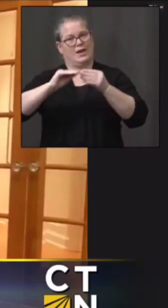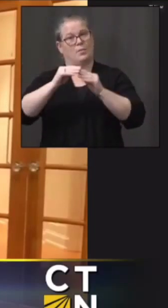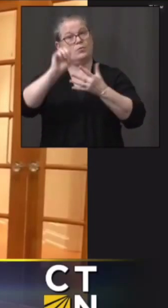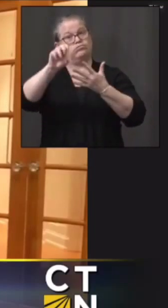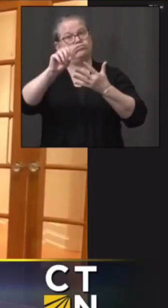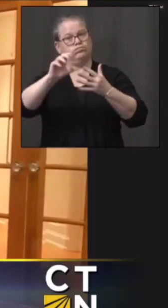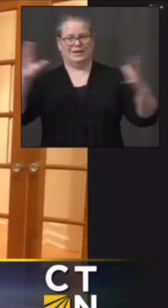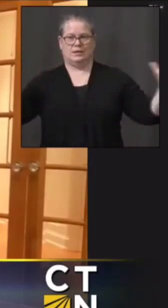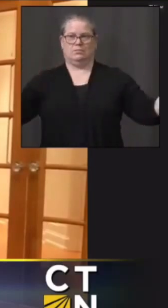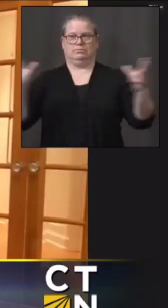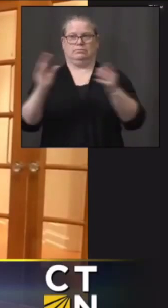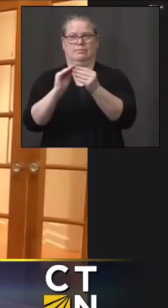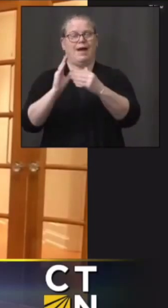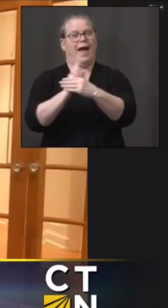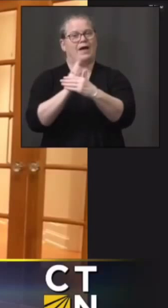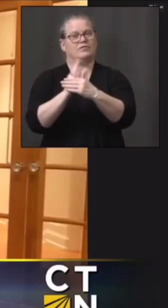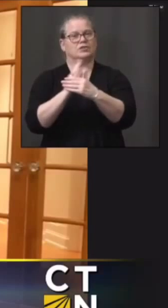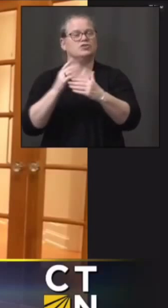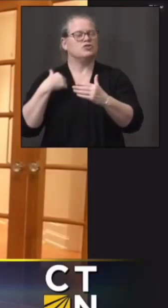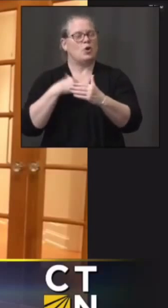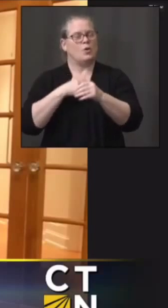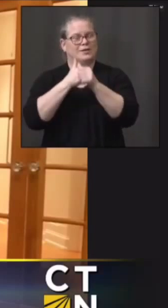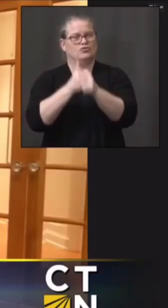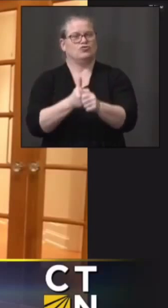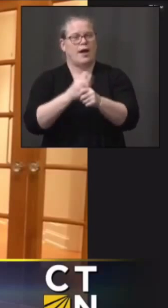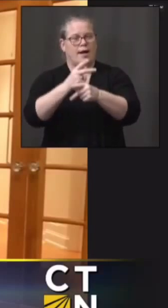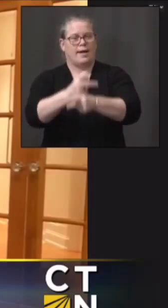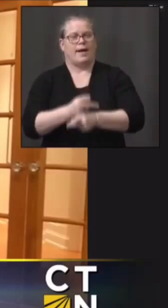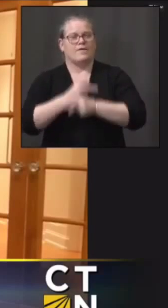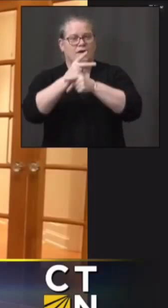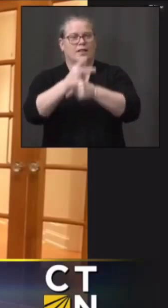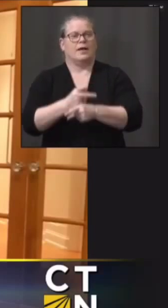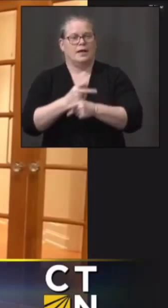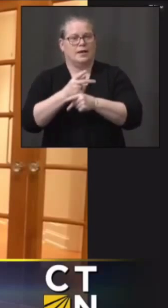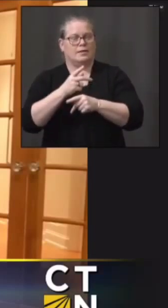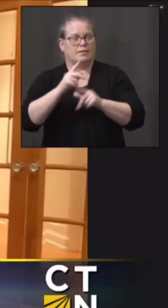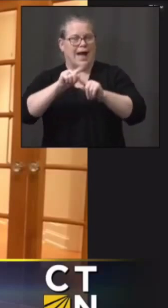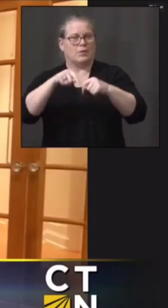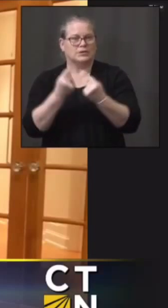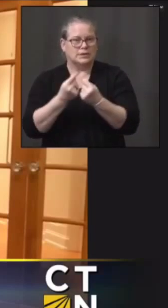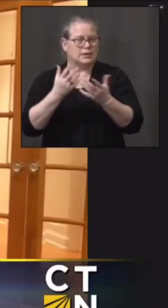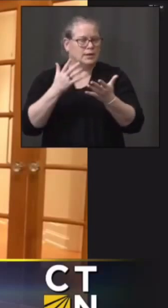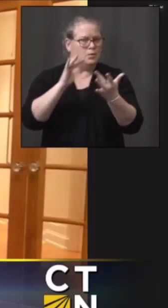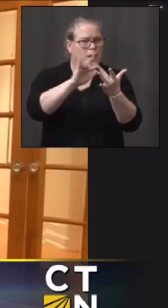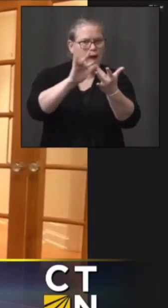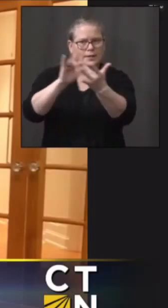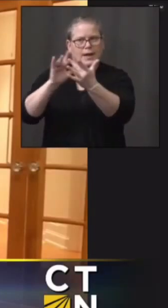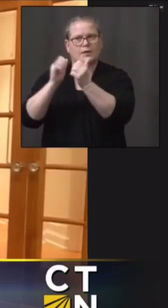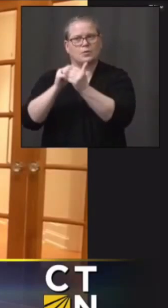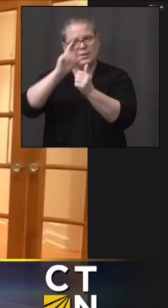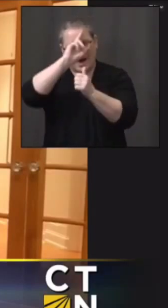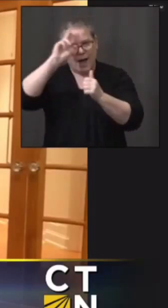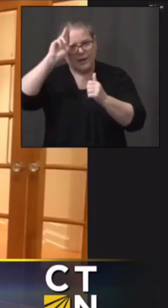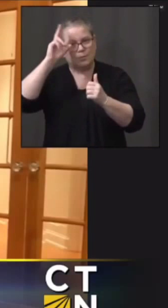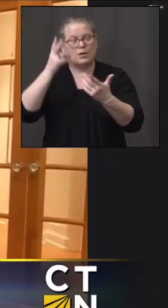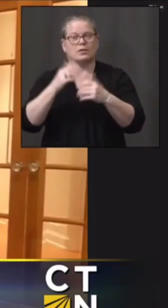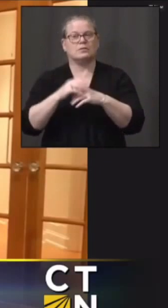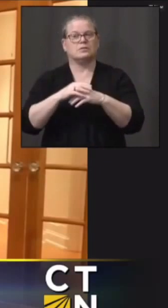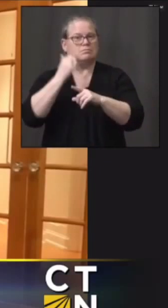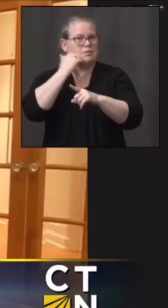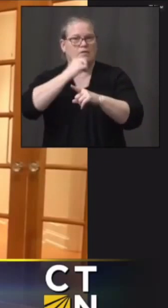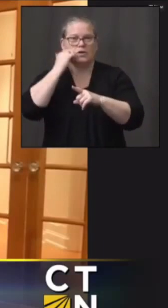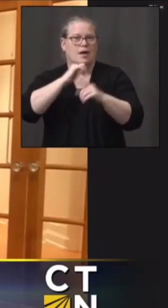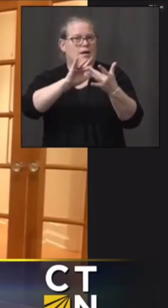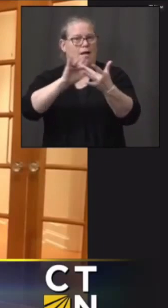do track that very carefully. Commissioner Gifford and our team at Department of Public Health, we're in regular contact with our hospitals, gauging that